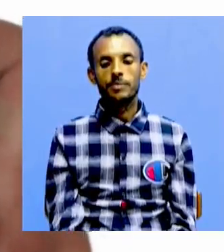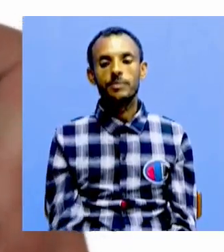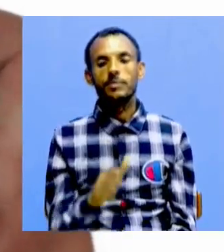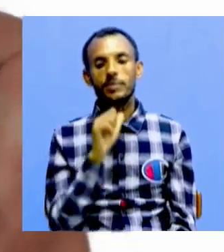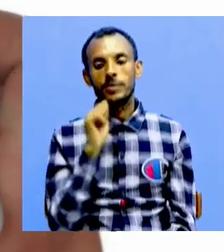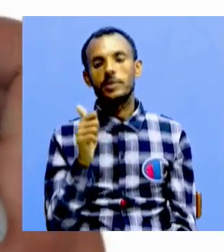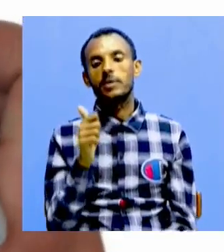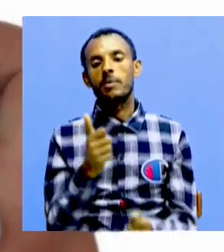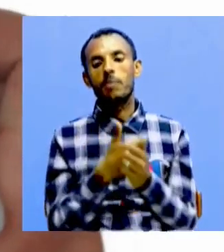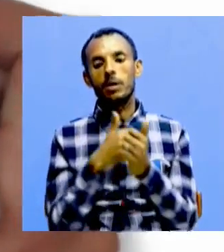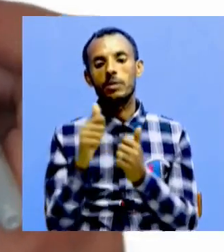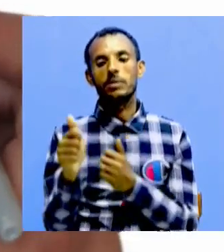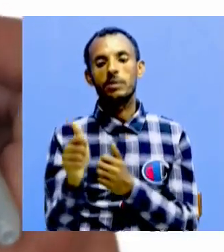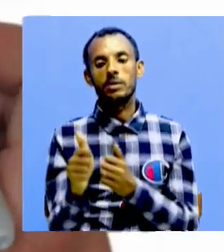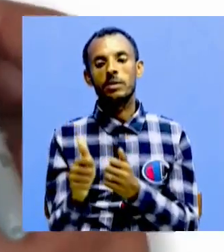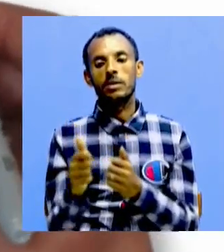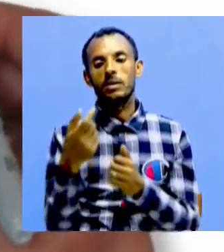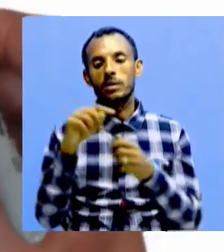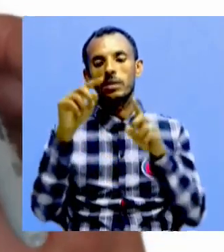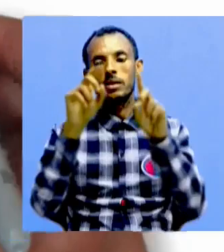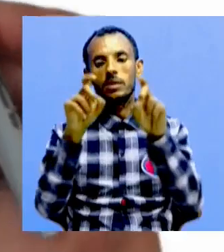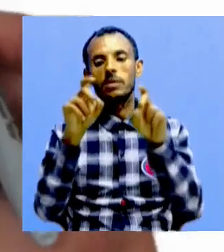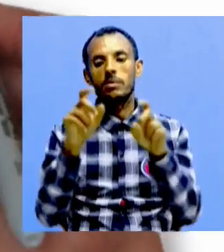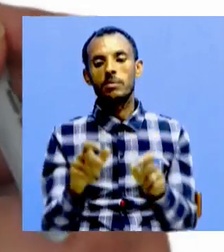pass the exam.